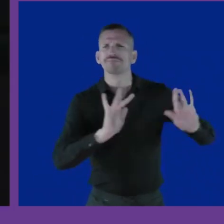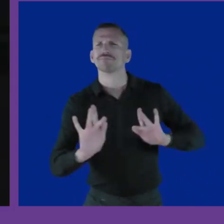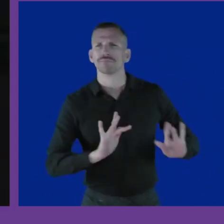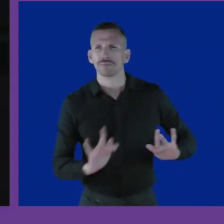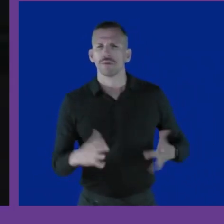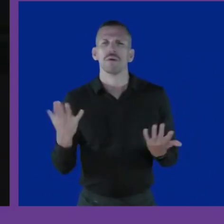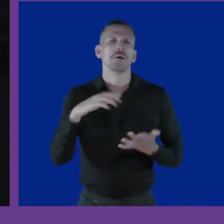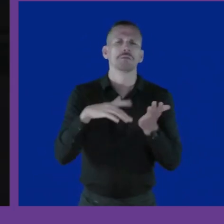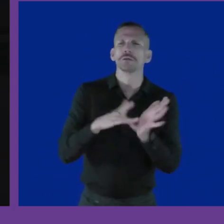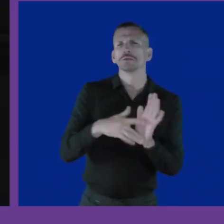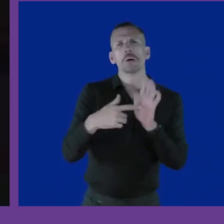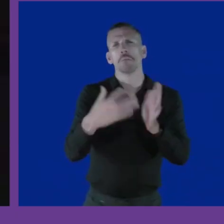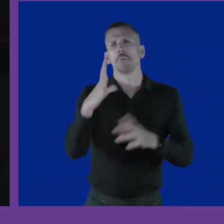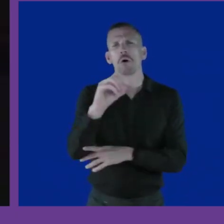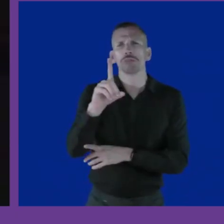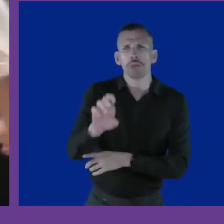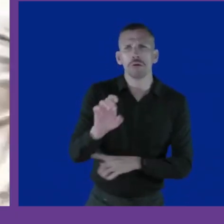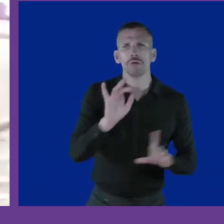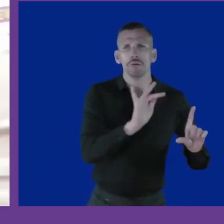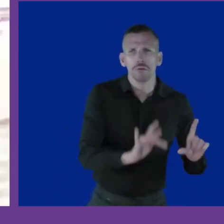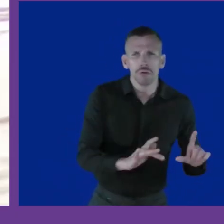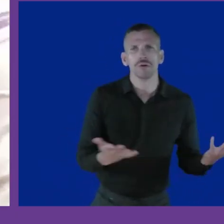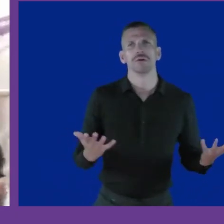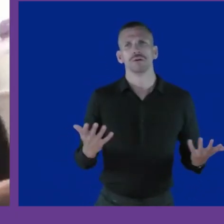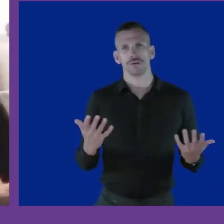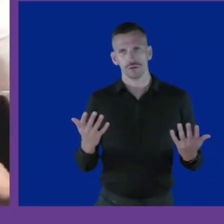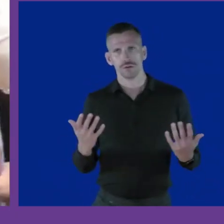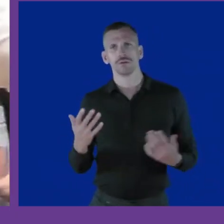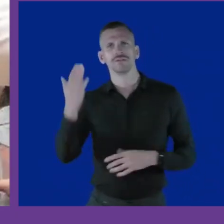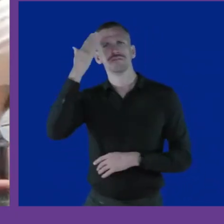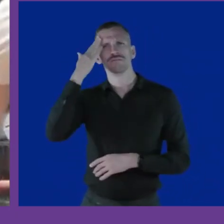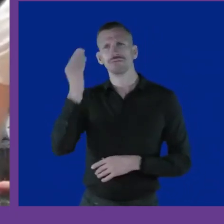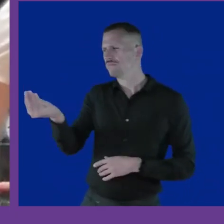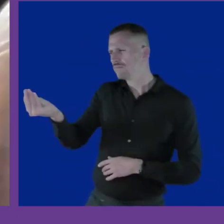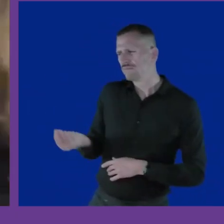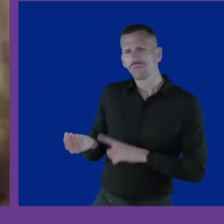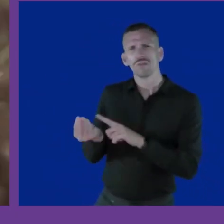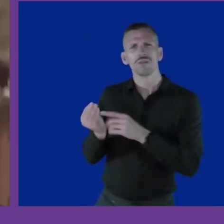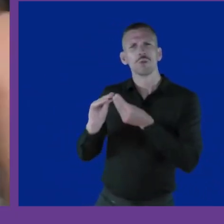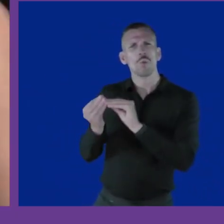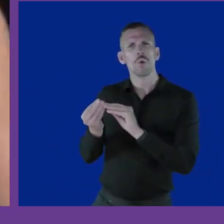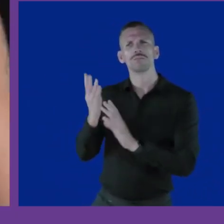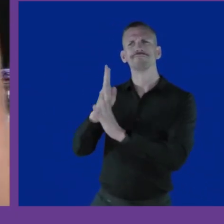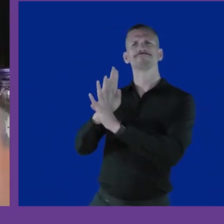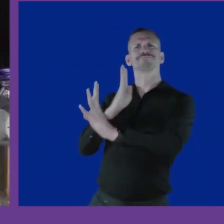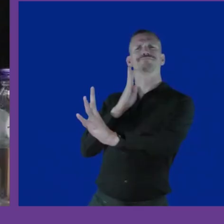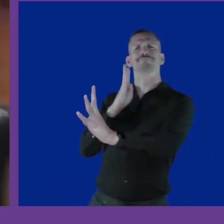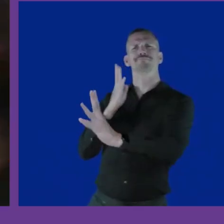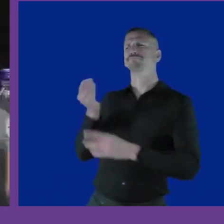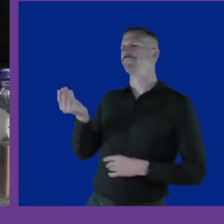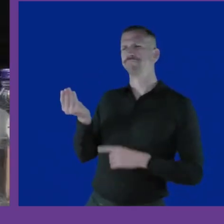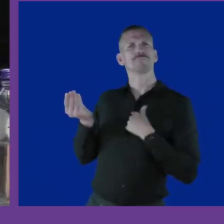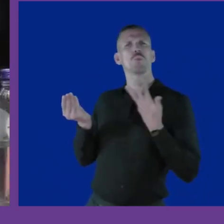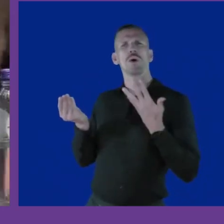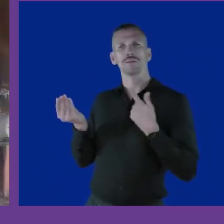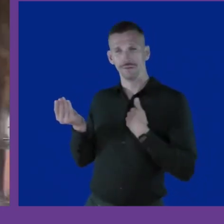well. So this could be something for that too. Yeah, that's it. Do I have to talk into this